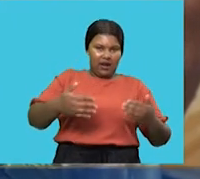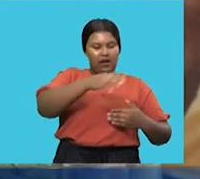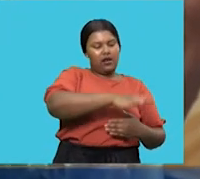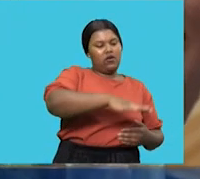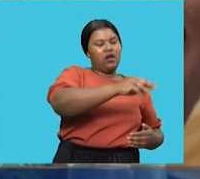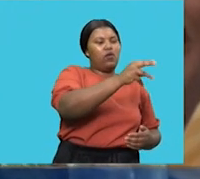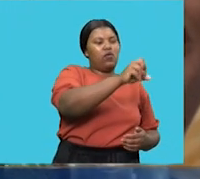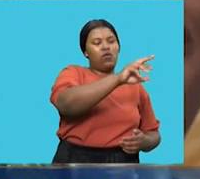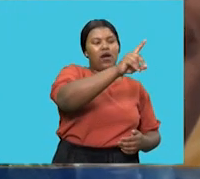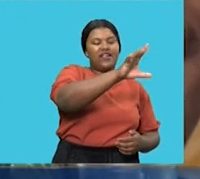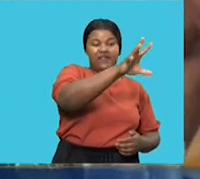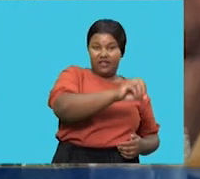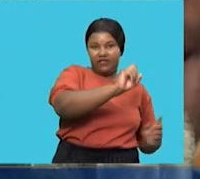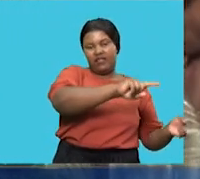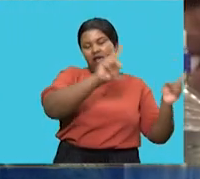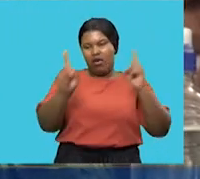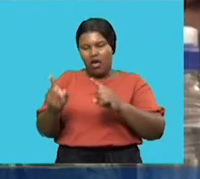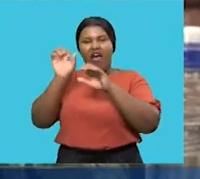yabe seyidlulela lapha kuward